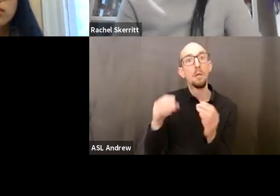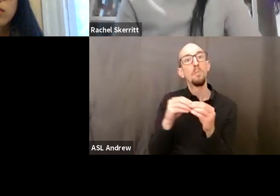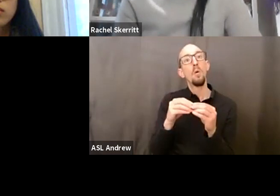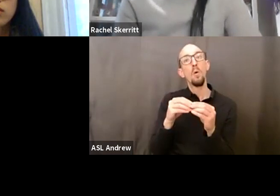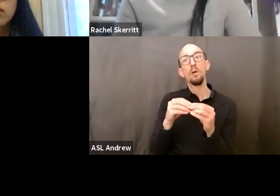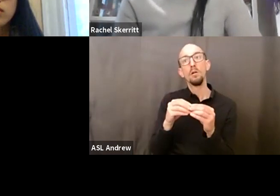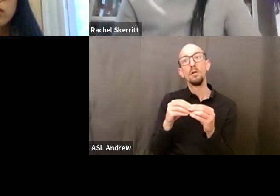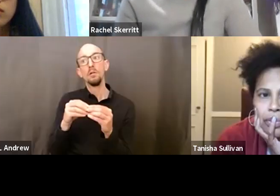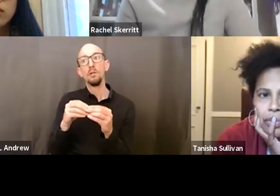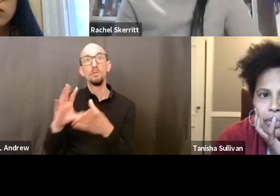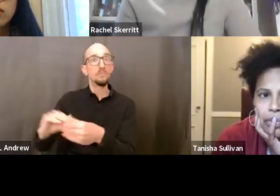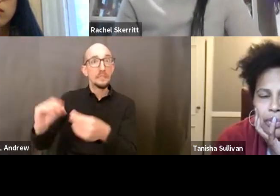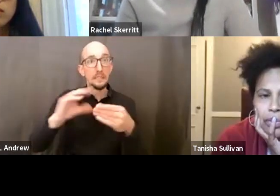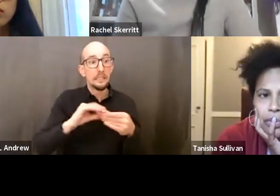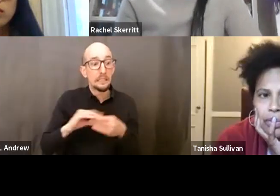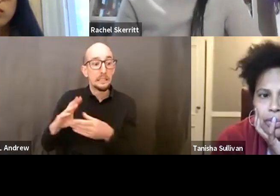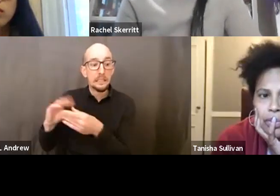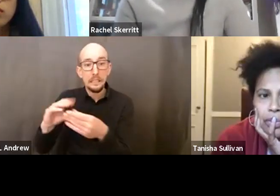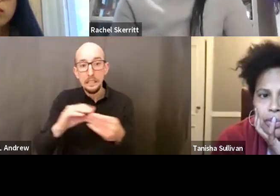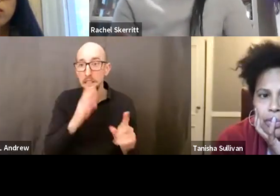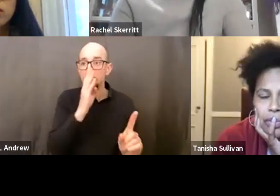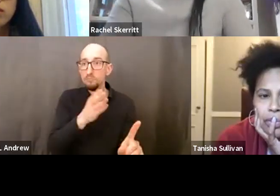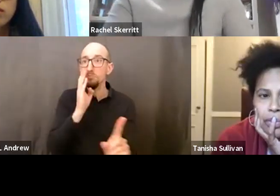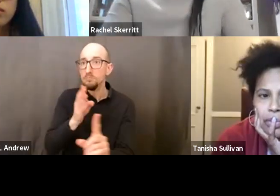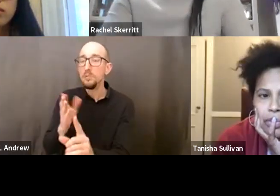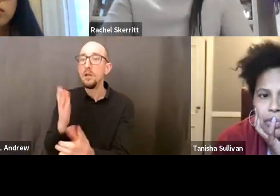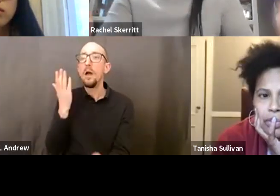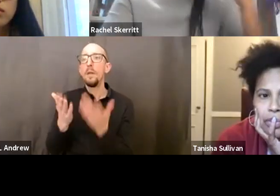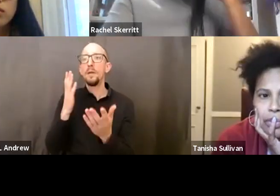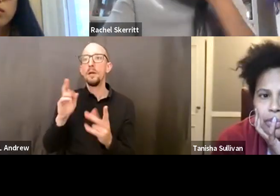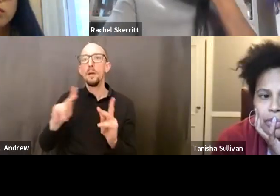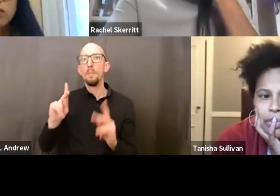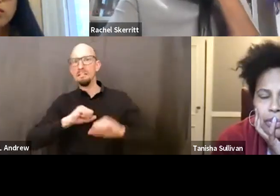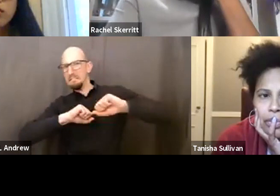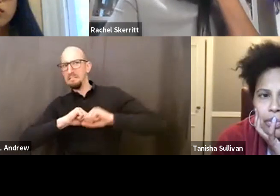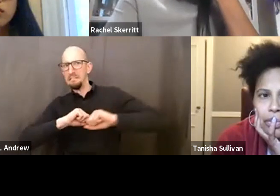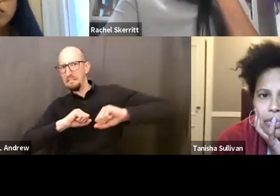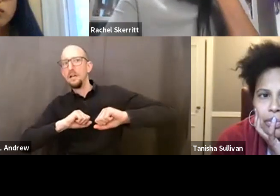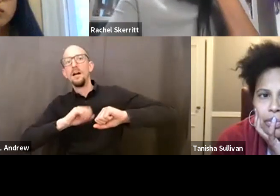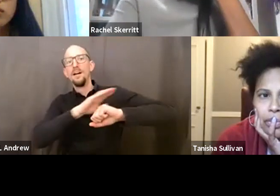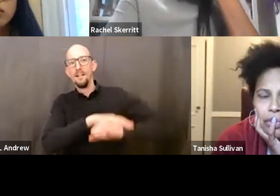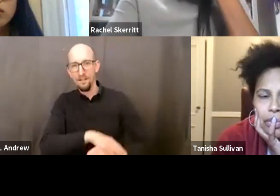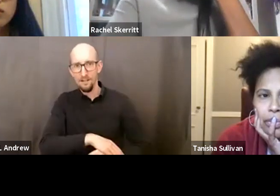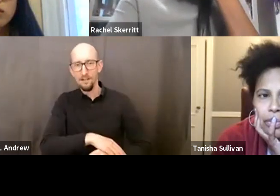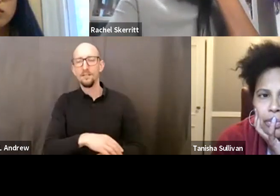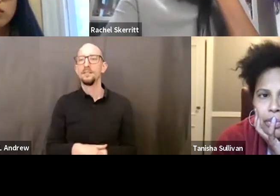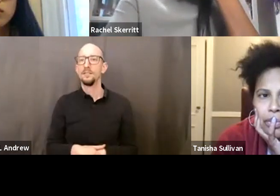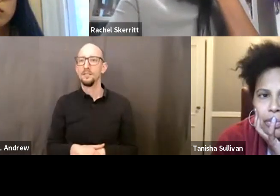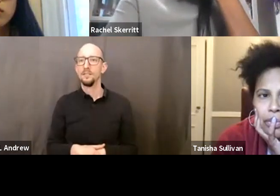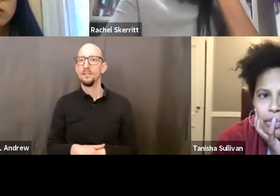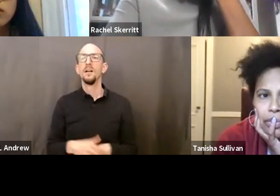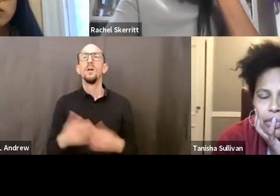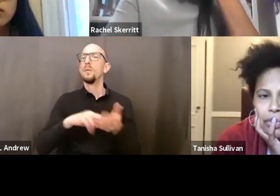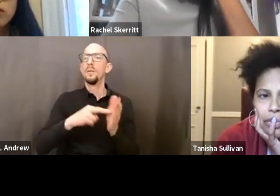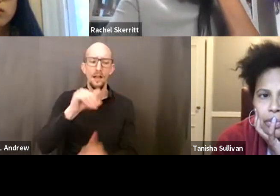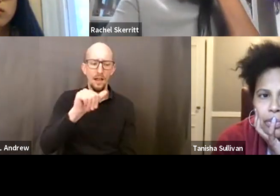out, we may demystify some of these things. And what do we mean by assessment? What do we mean by